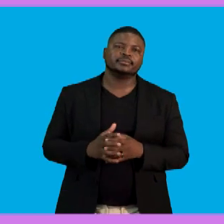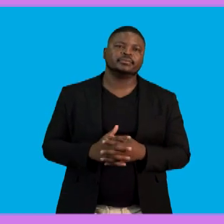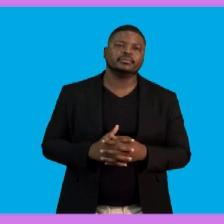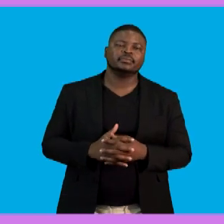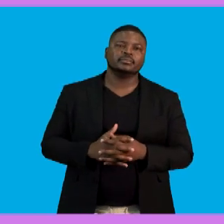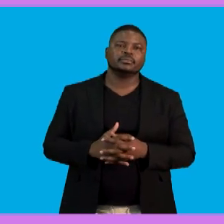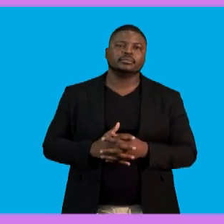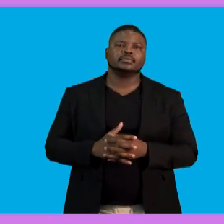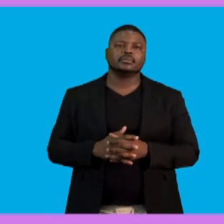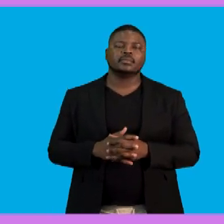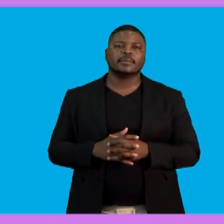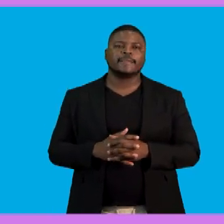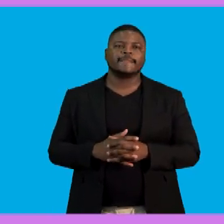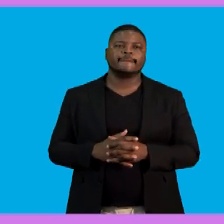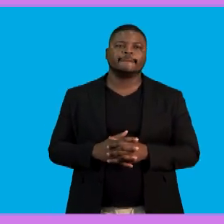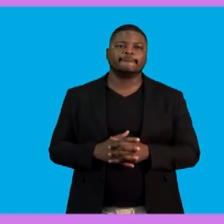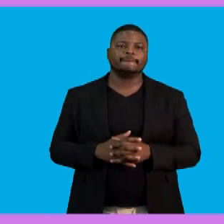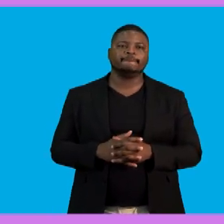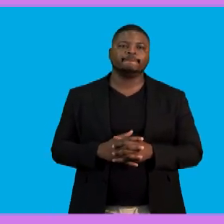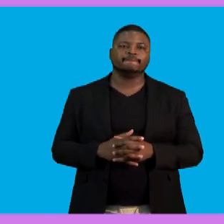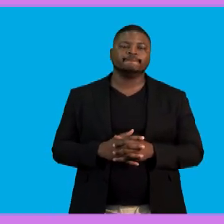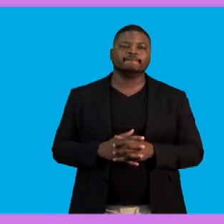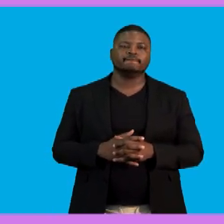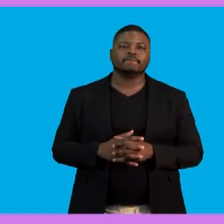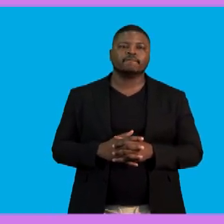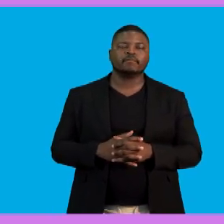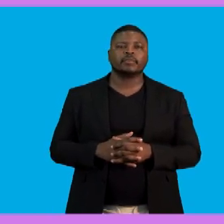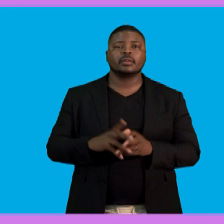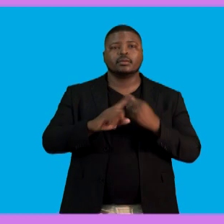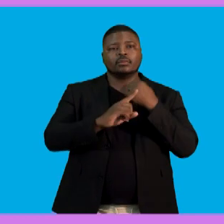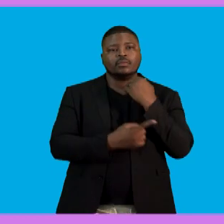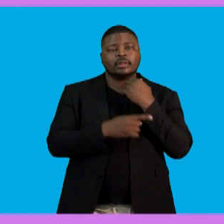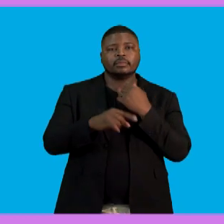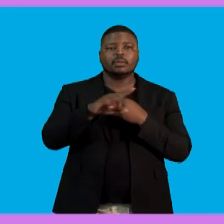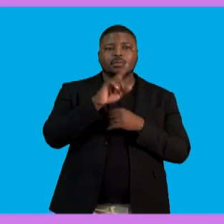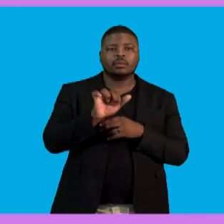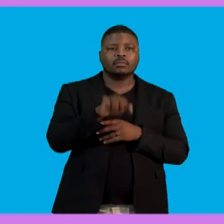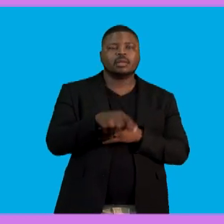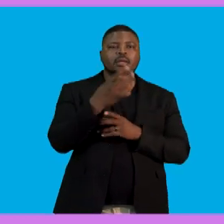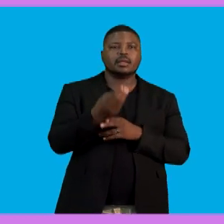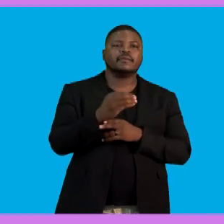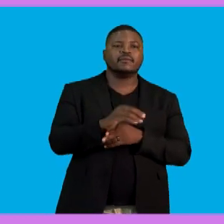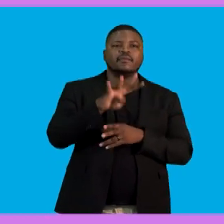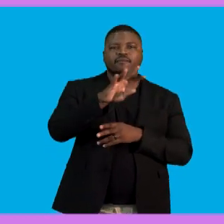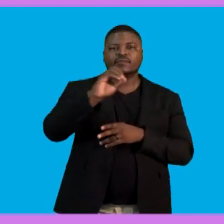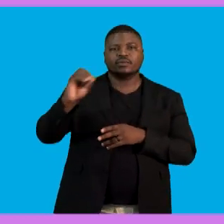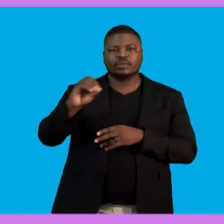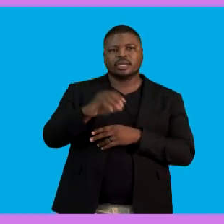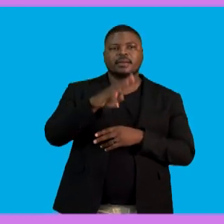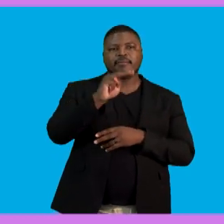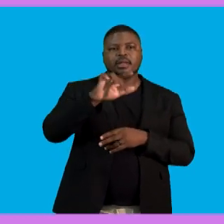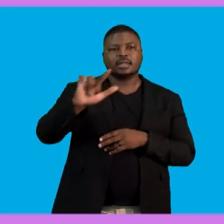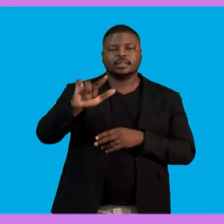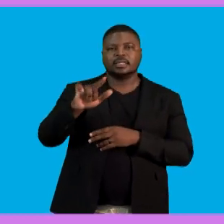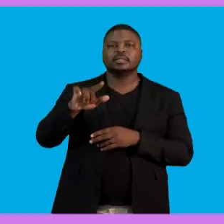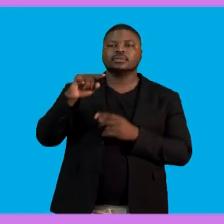550 million milliliters in 550 kiloliters. The last question, we have 400 milliliters